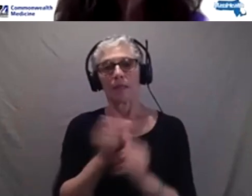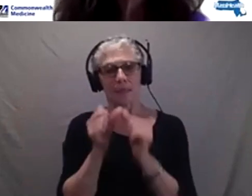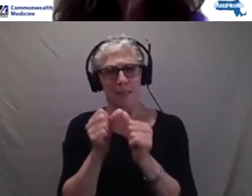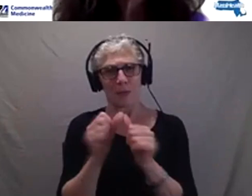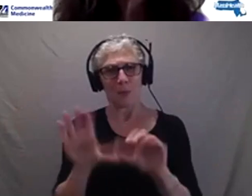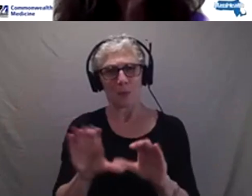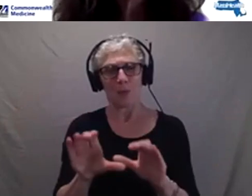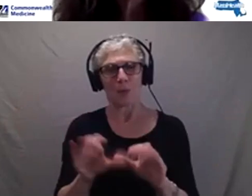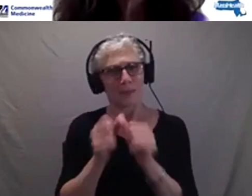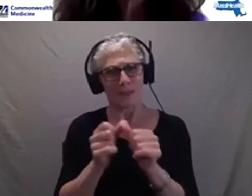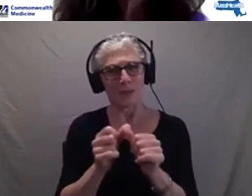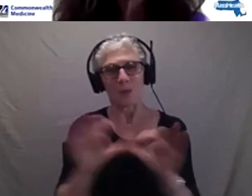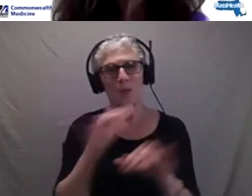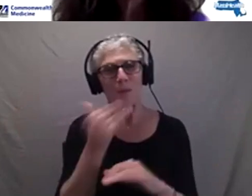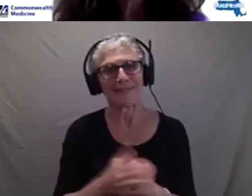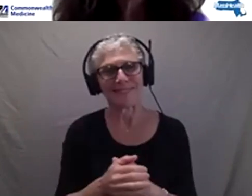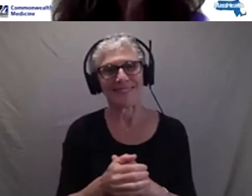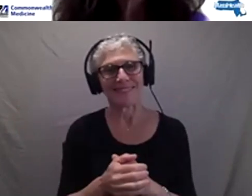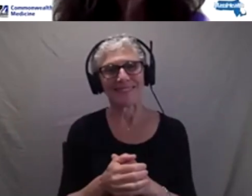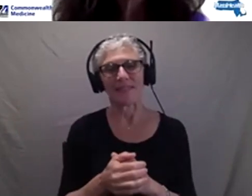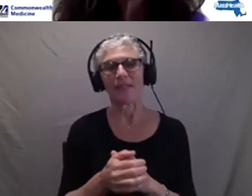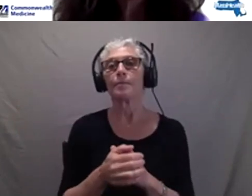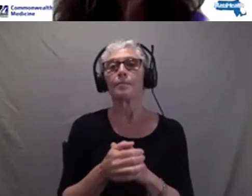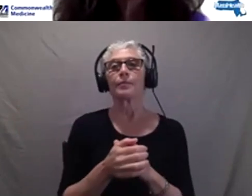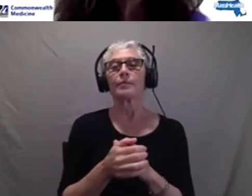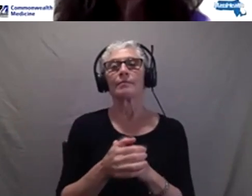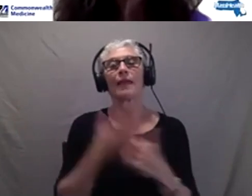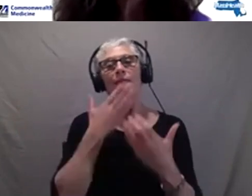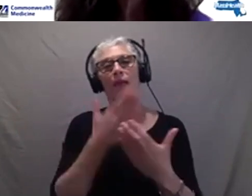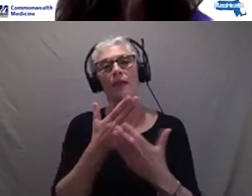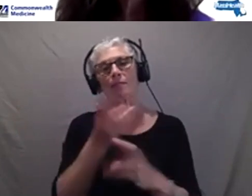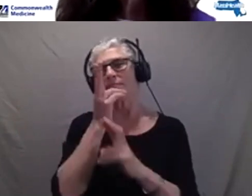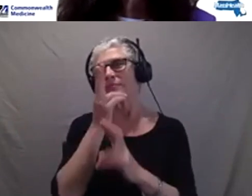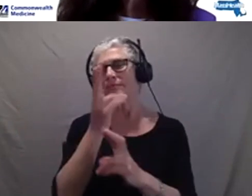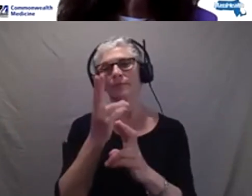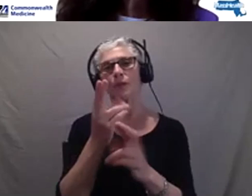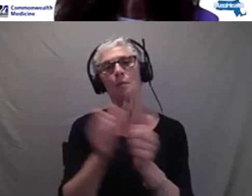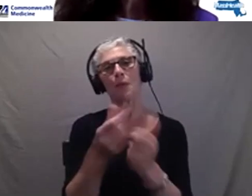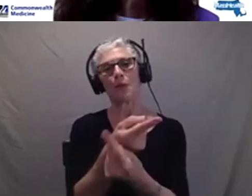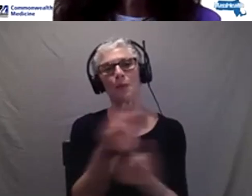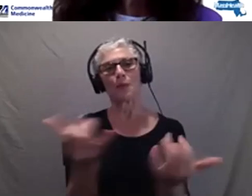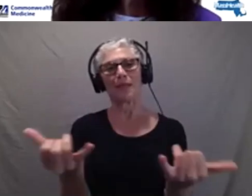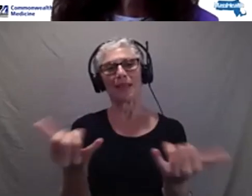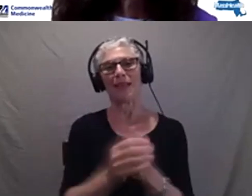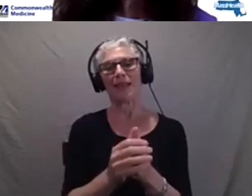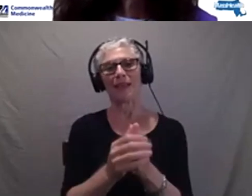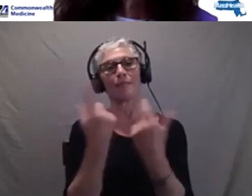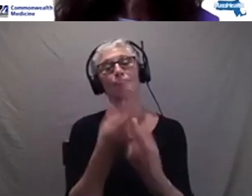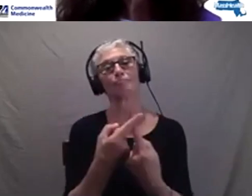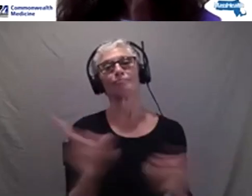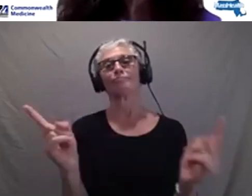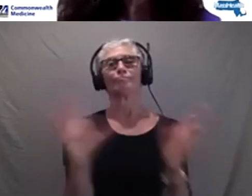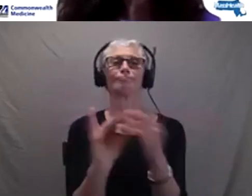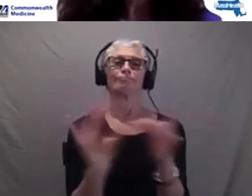best. And I want to thank you again for the great privilege of being here with you today and making the opening remarks.